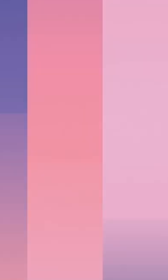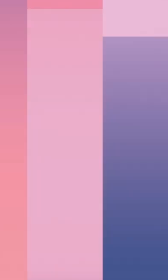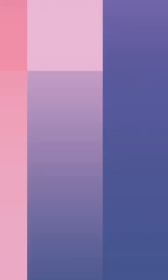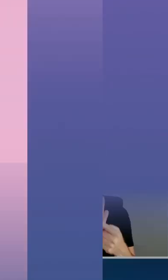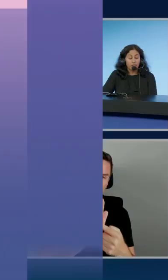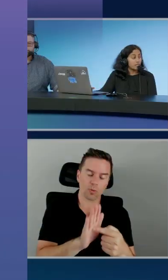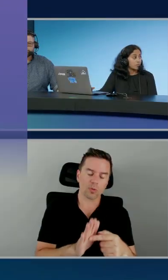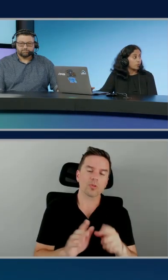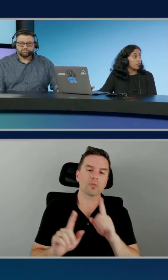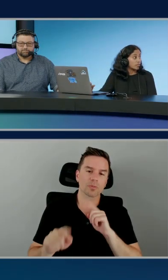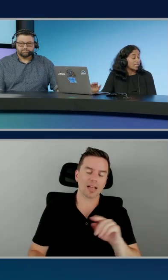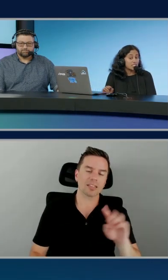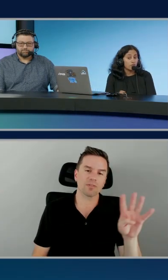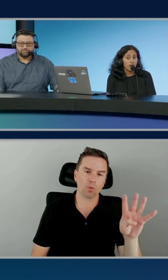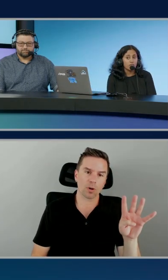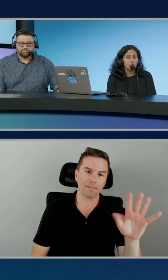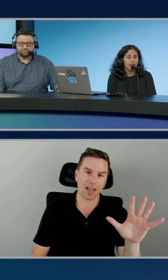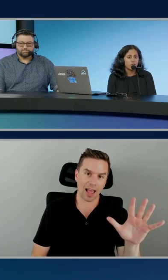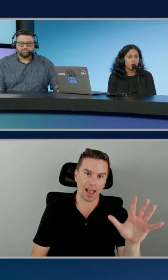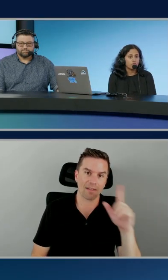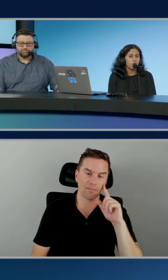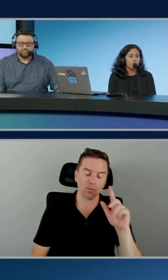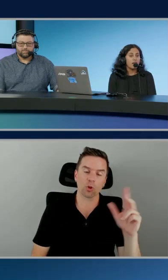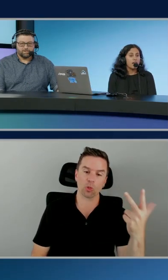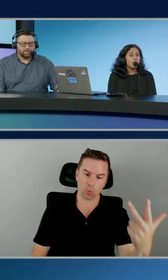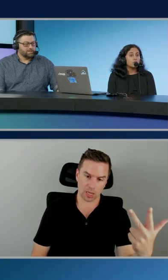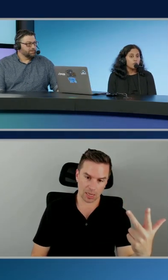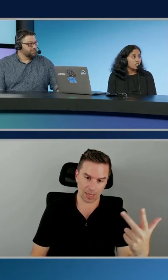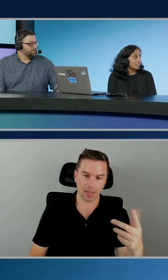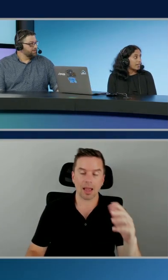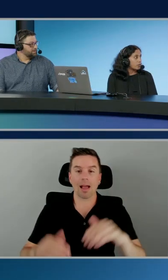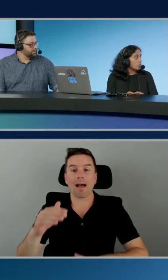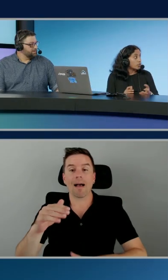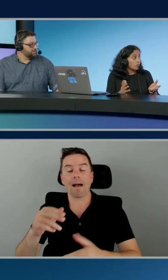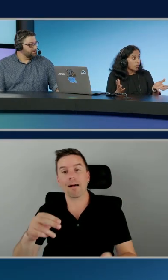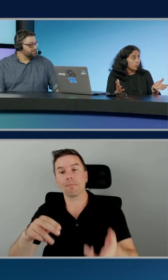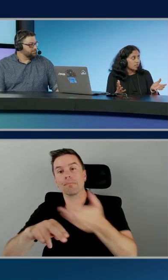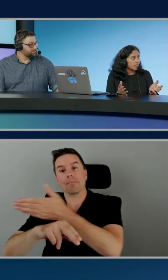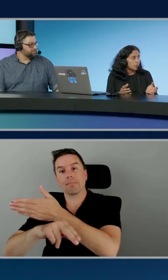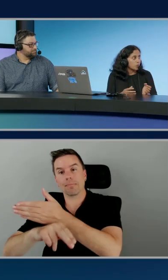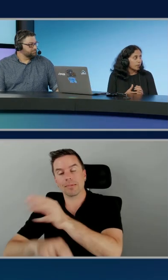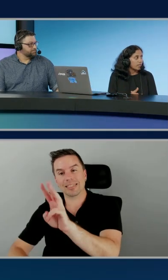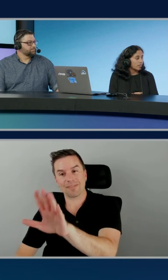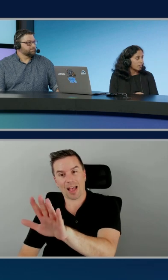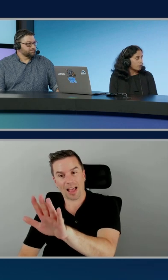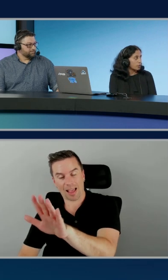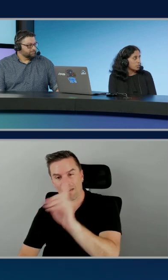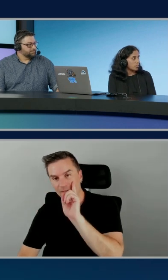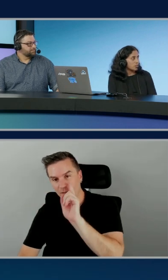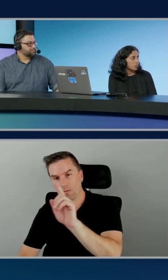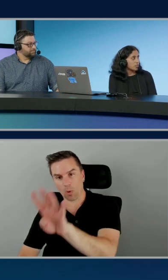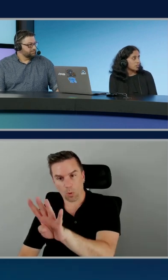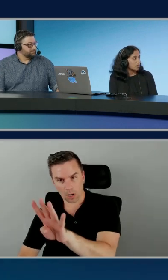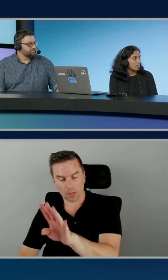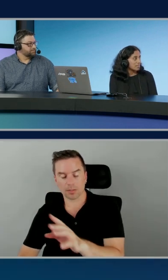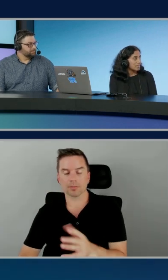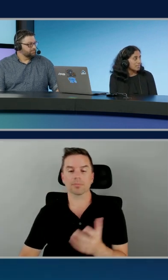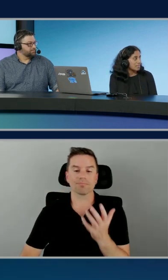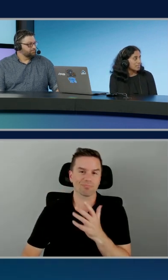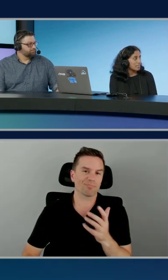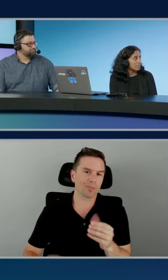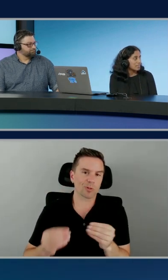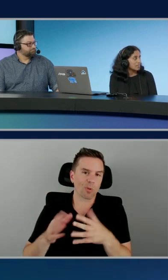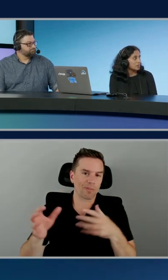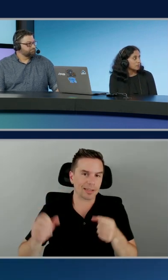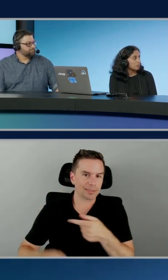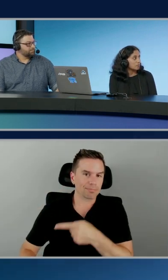on Graviton 3, went up to 65 on Graviton 4. So which is more than 40% improvement from generation to generation. Yeah. I wanted to